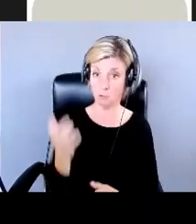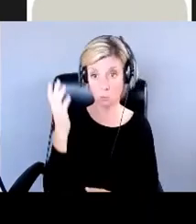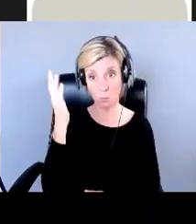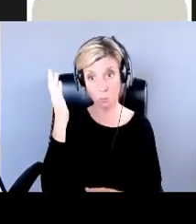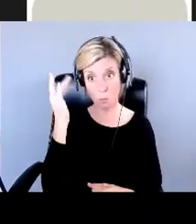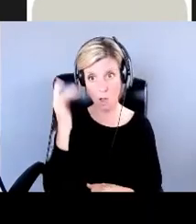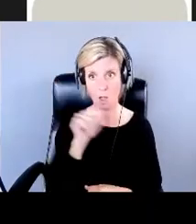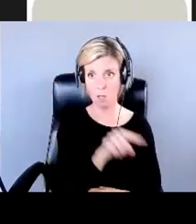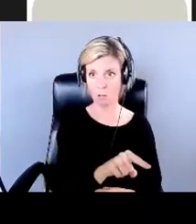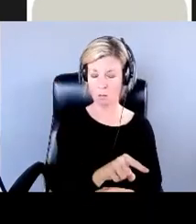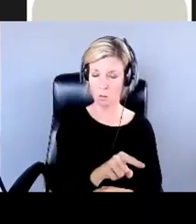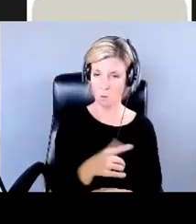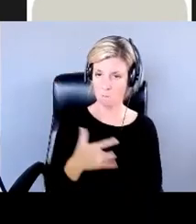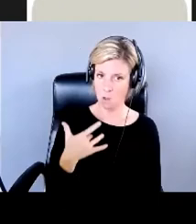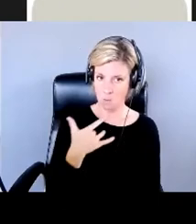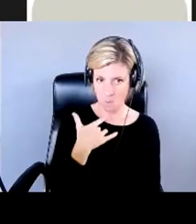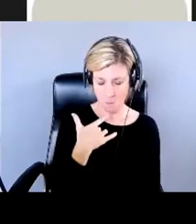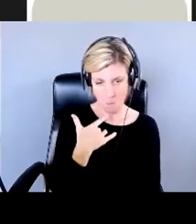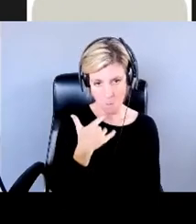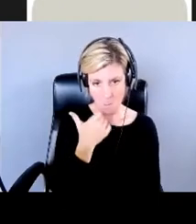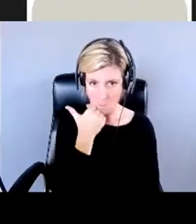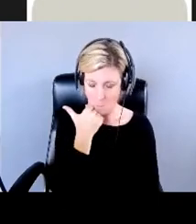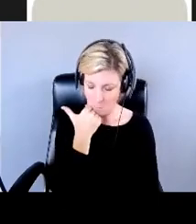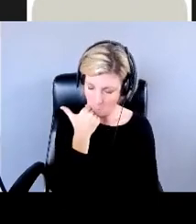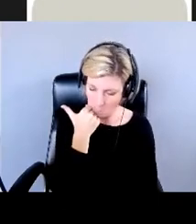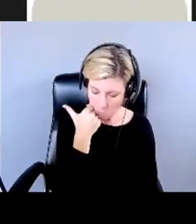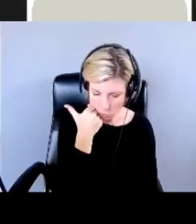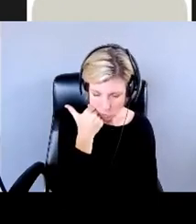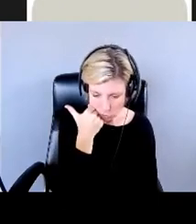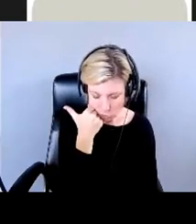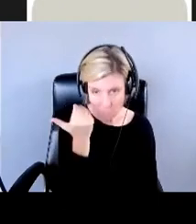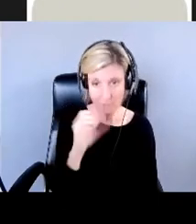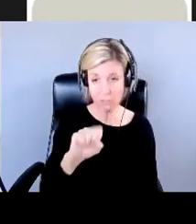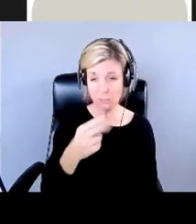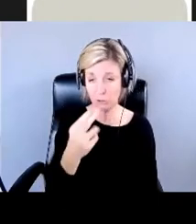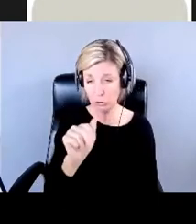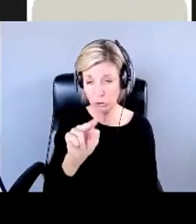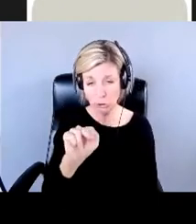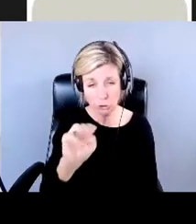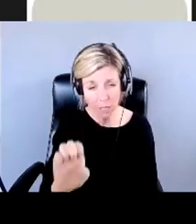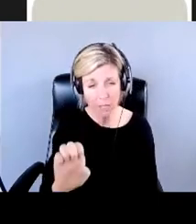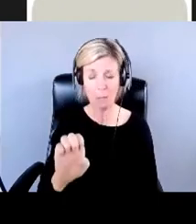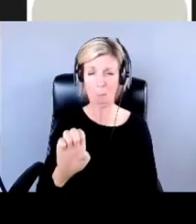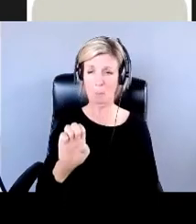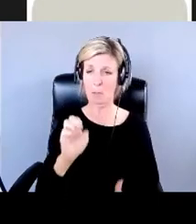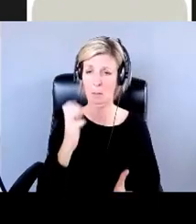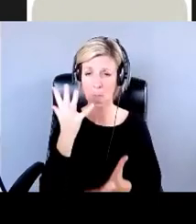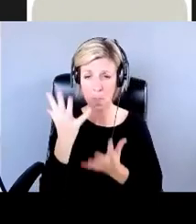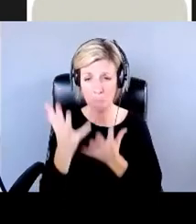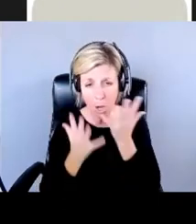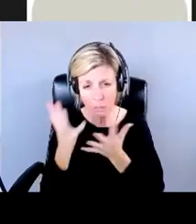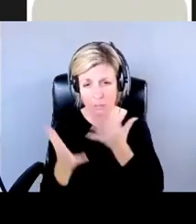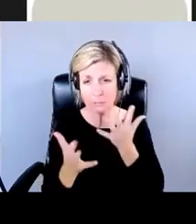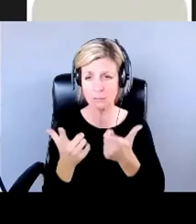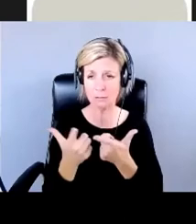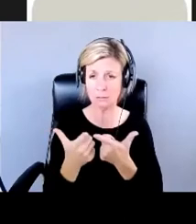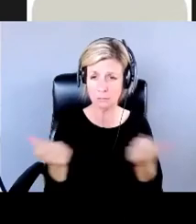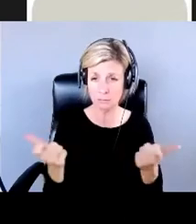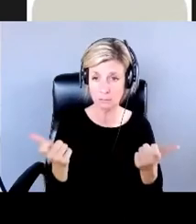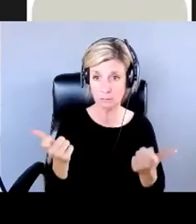There's shame involved with, you know, a relative, more often than not a child, you know,